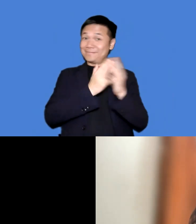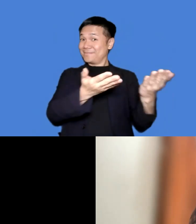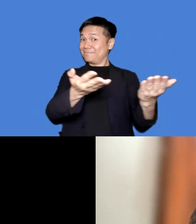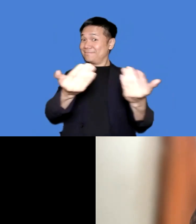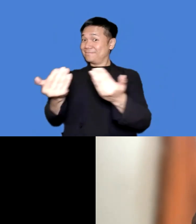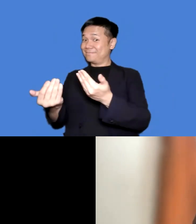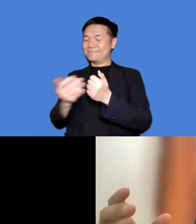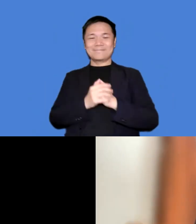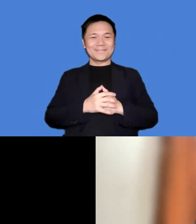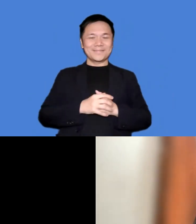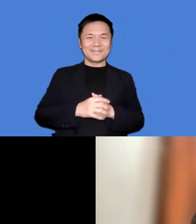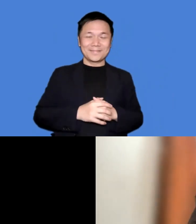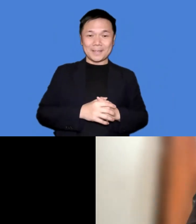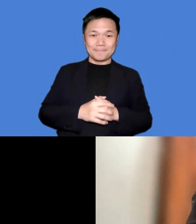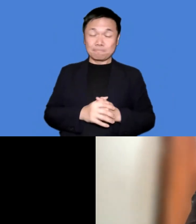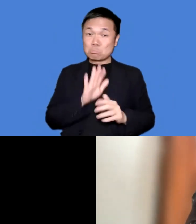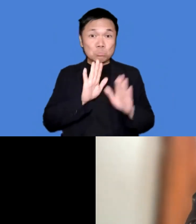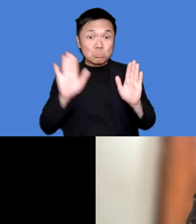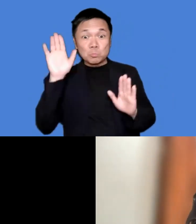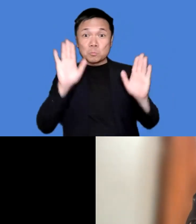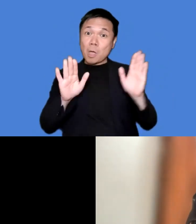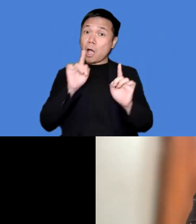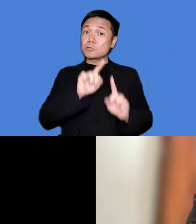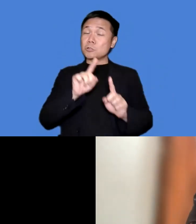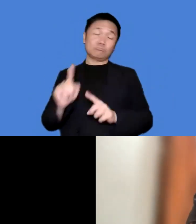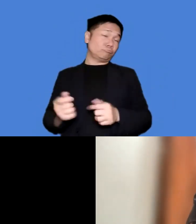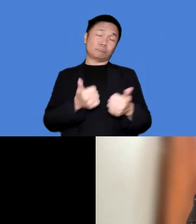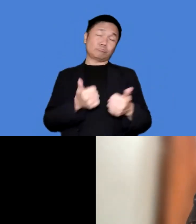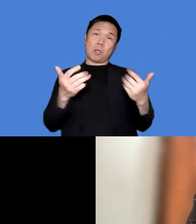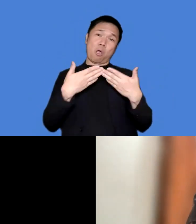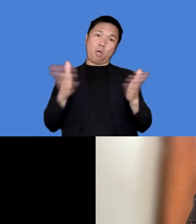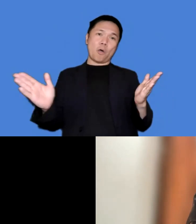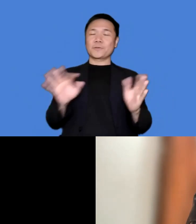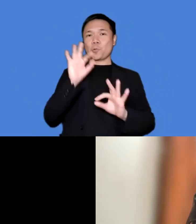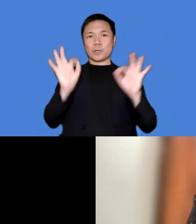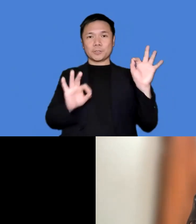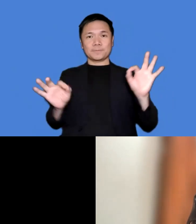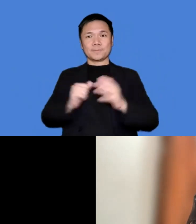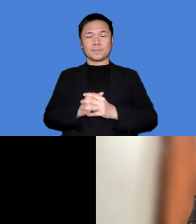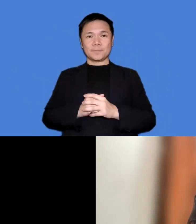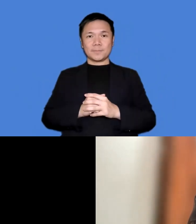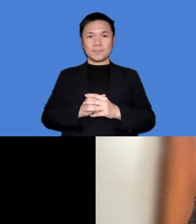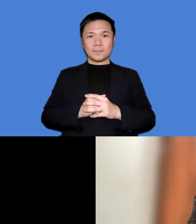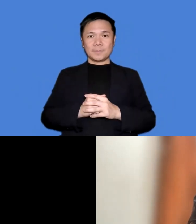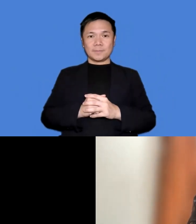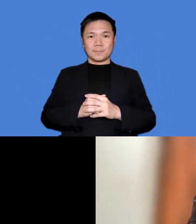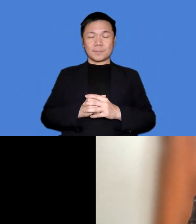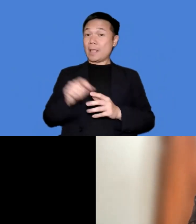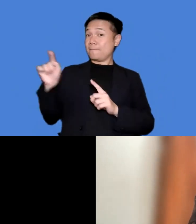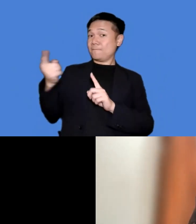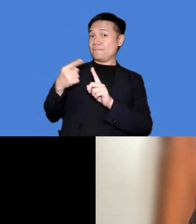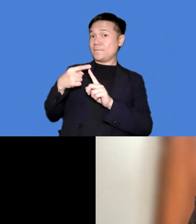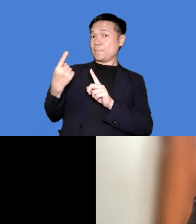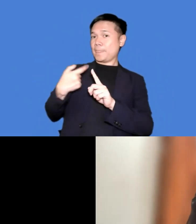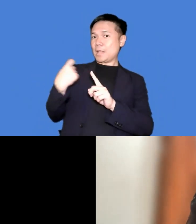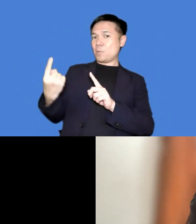panelists to jump in and answer. The next question is from someone